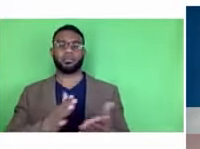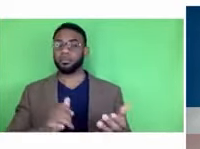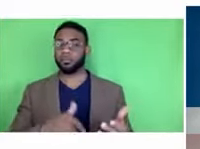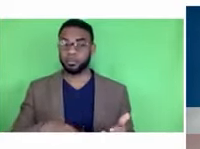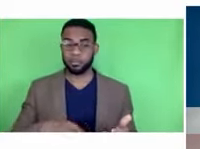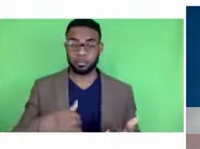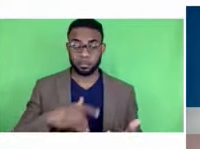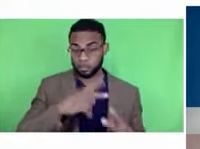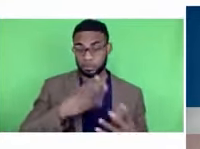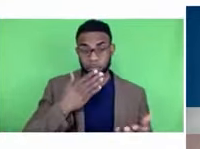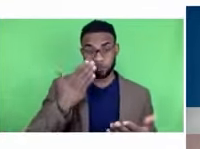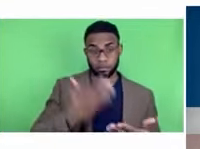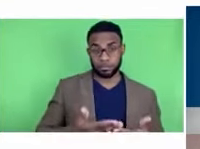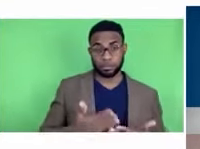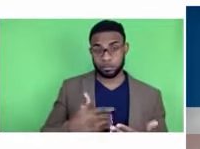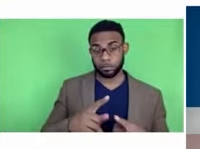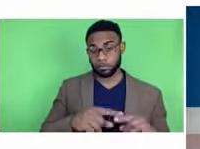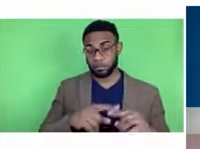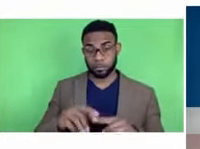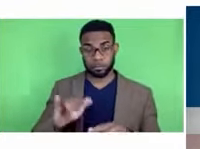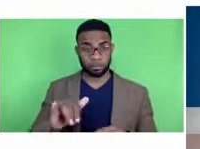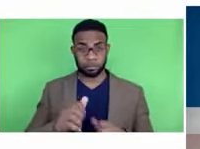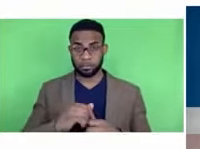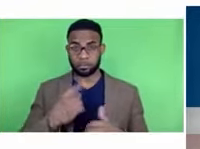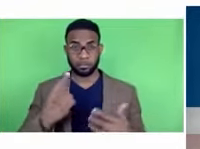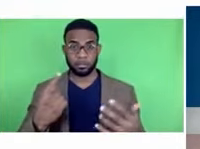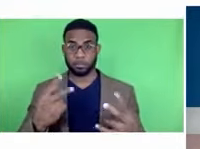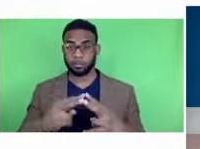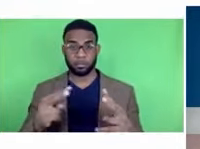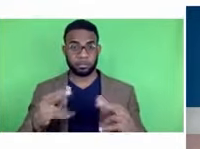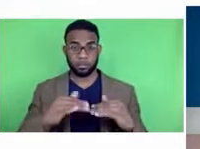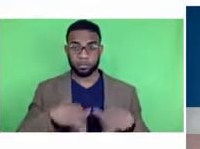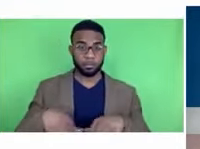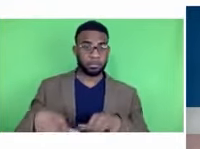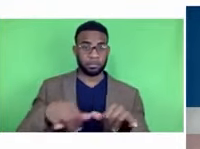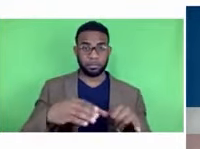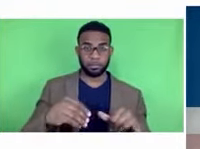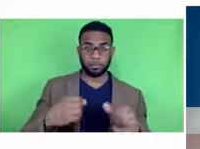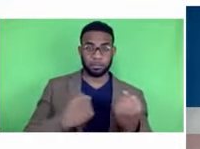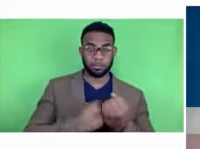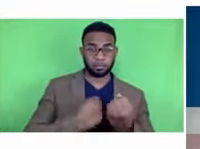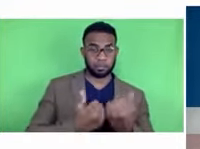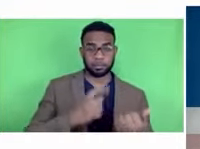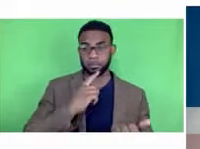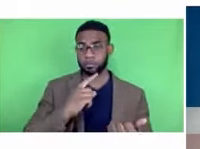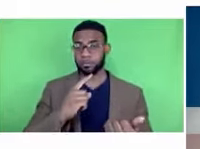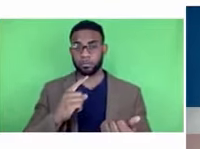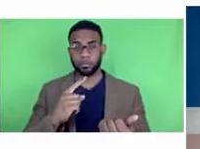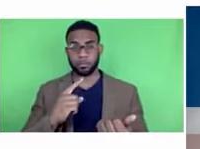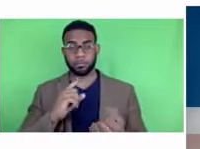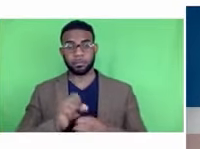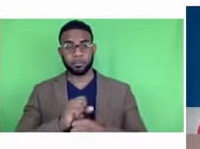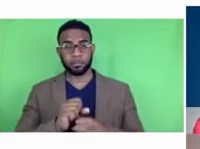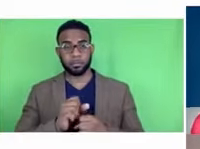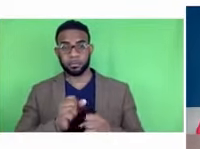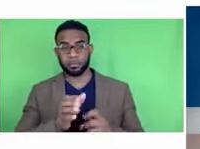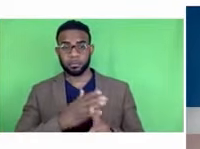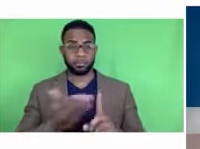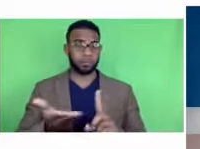have a condition that with just very standard supports might be assuaged